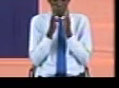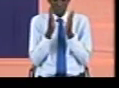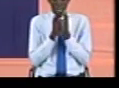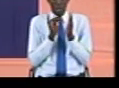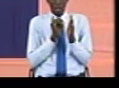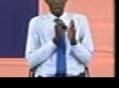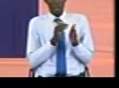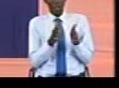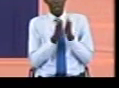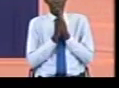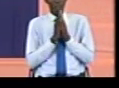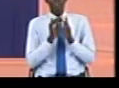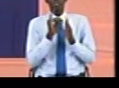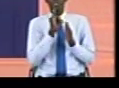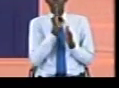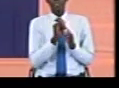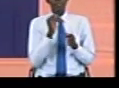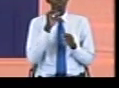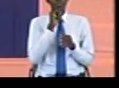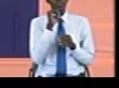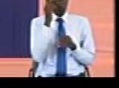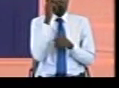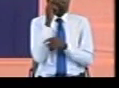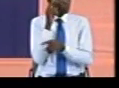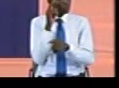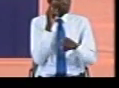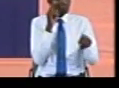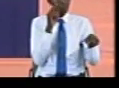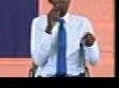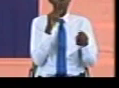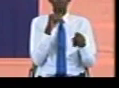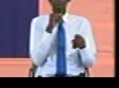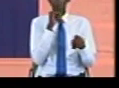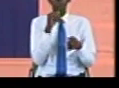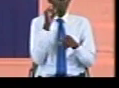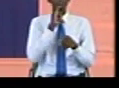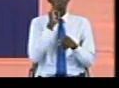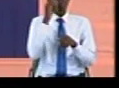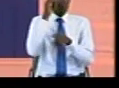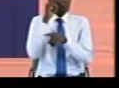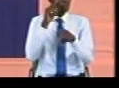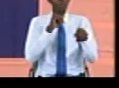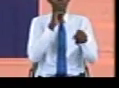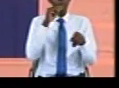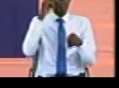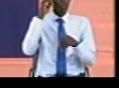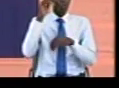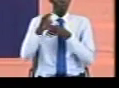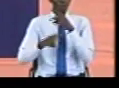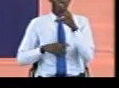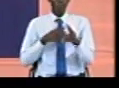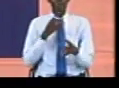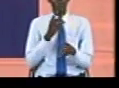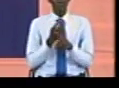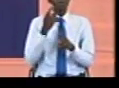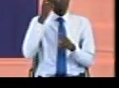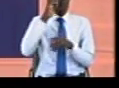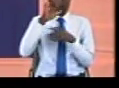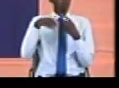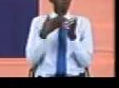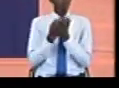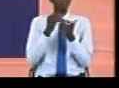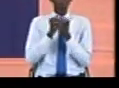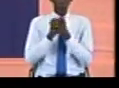pray not for the world, but for them which thou hast given me, for they are thine. Look at verse 20. In